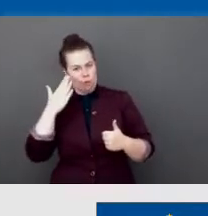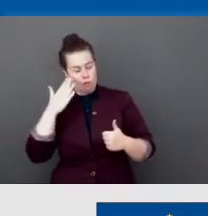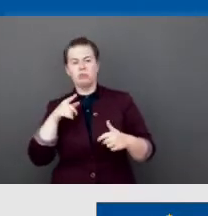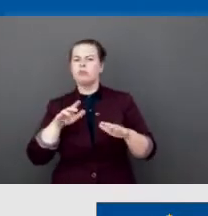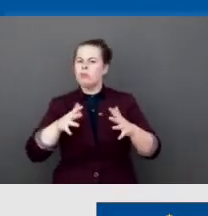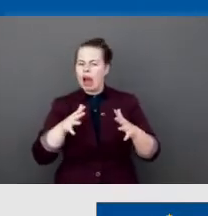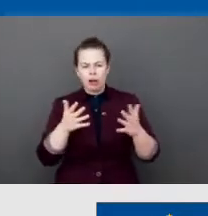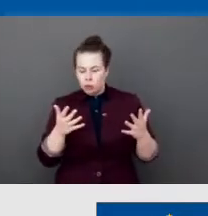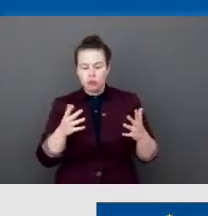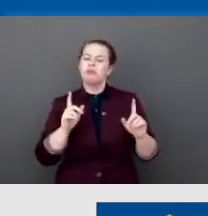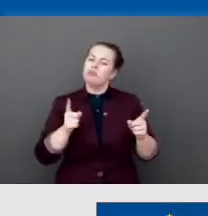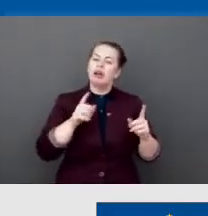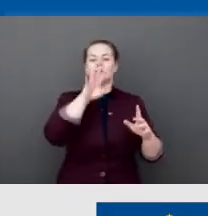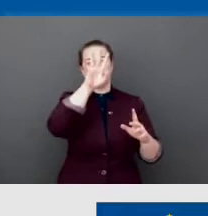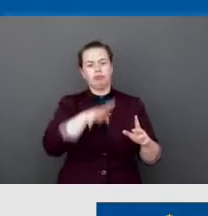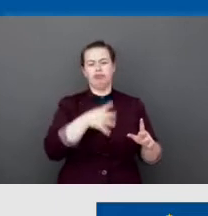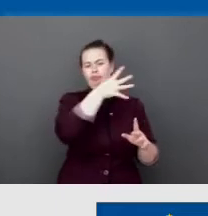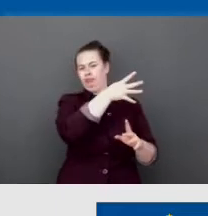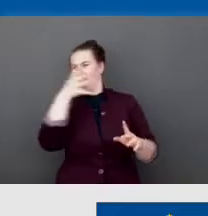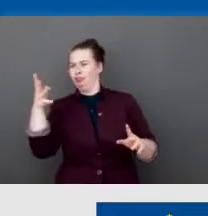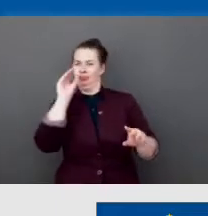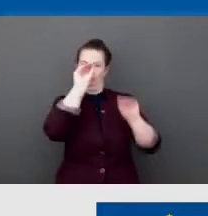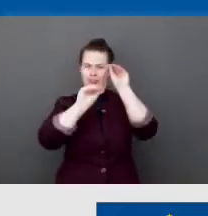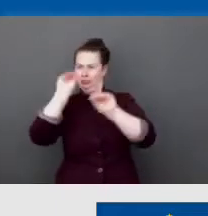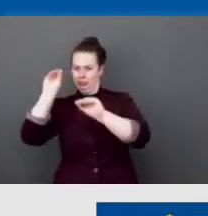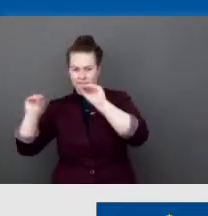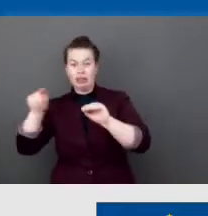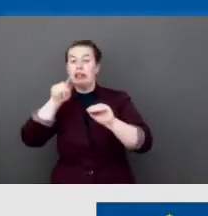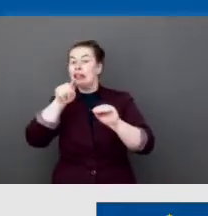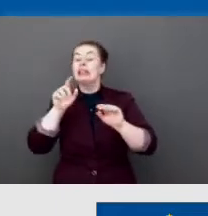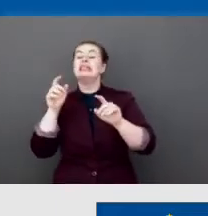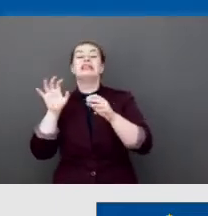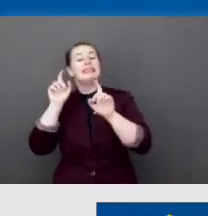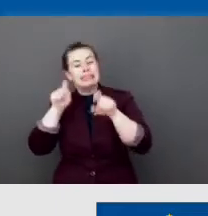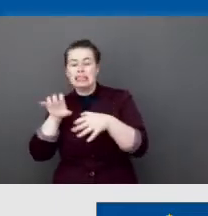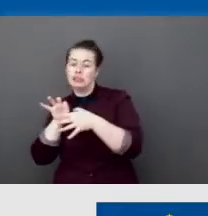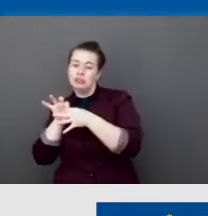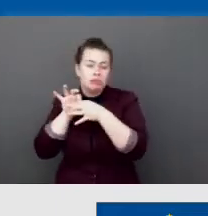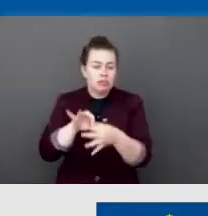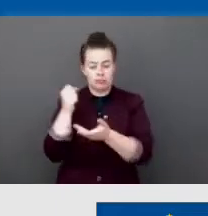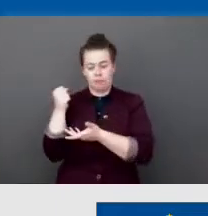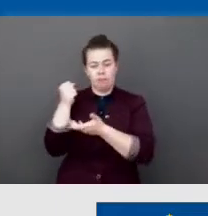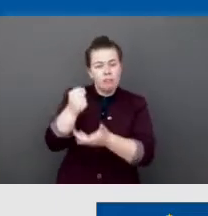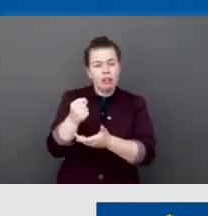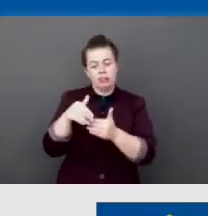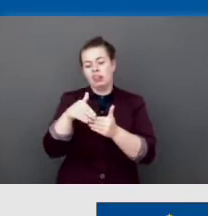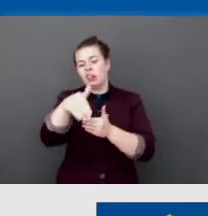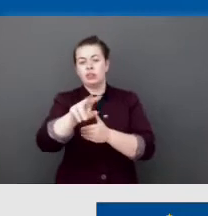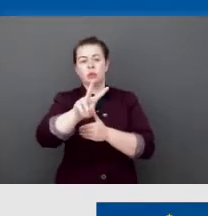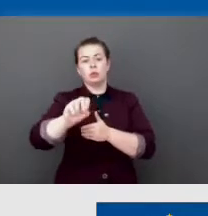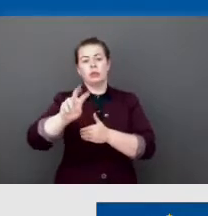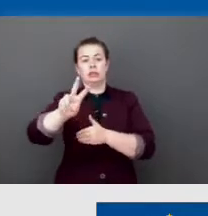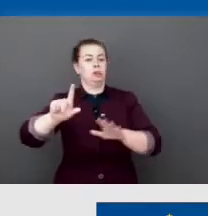robust metrics developed, and therefore at Europe 2027, there should be key funding components put in place